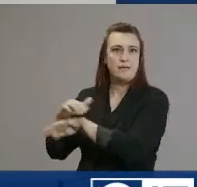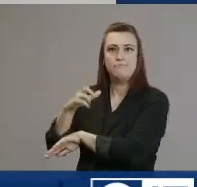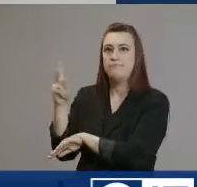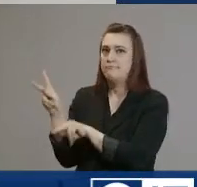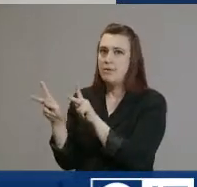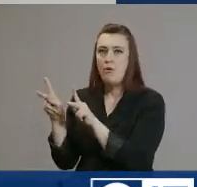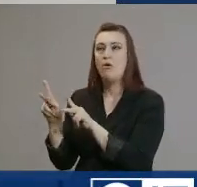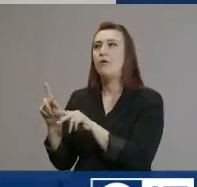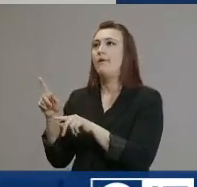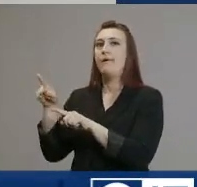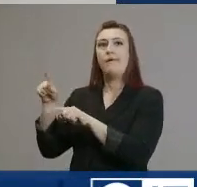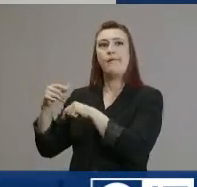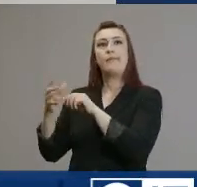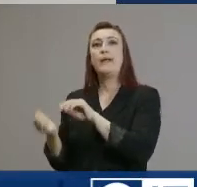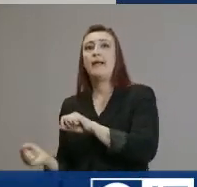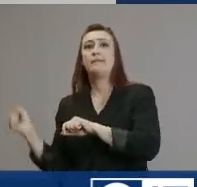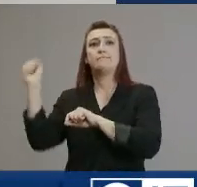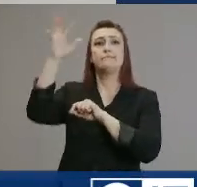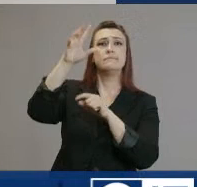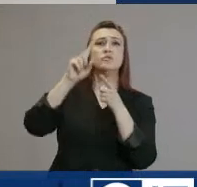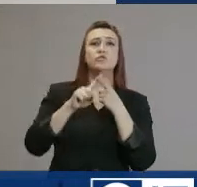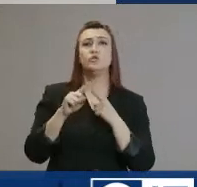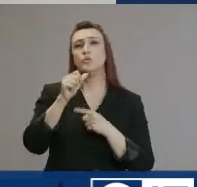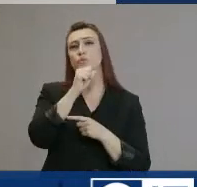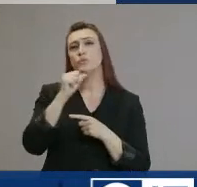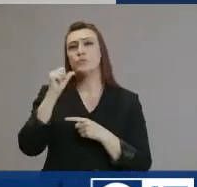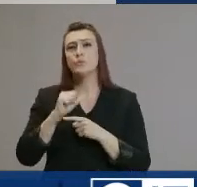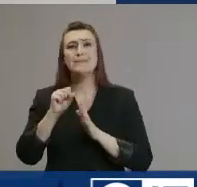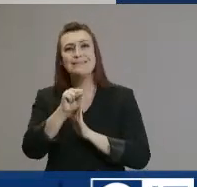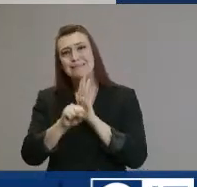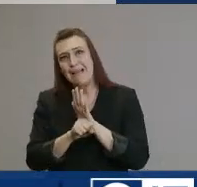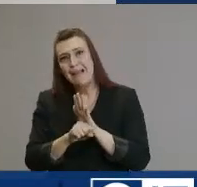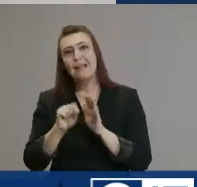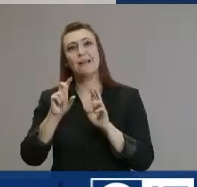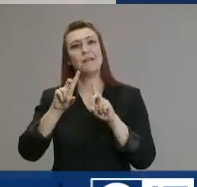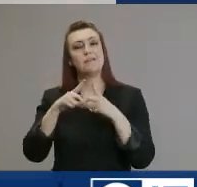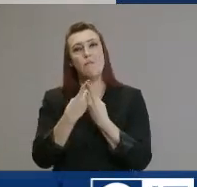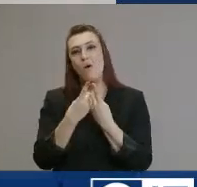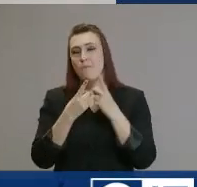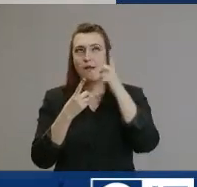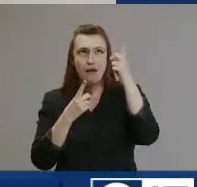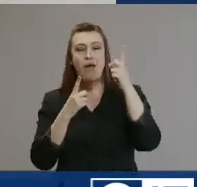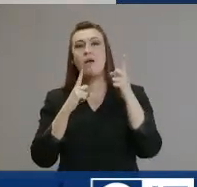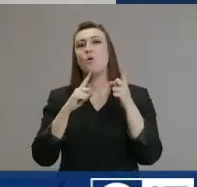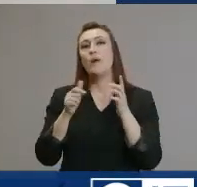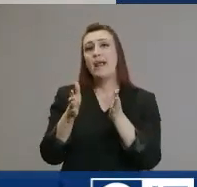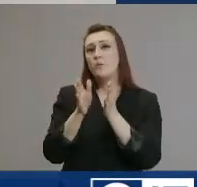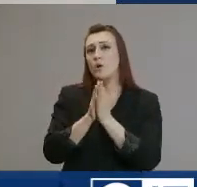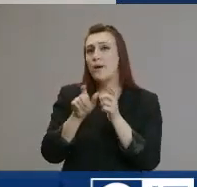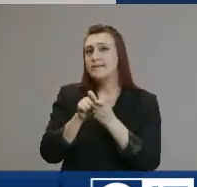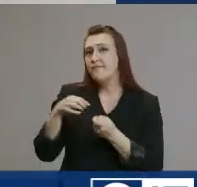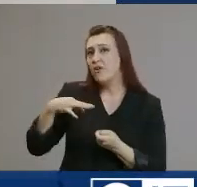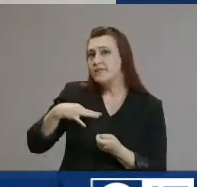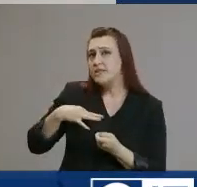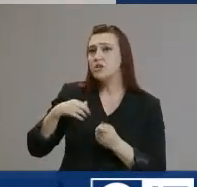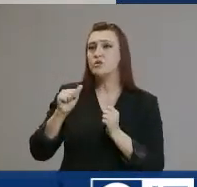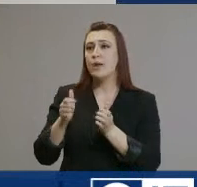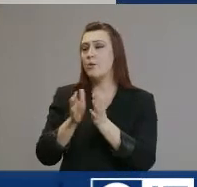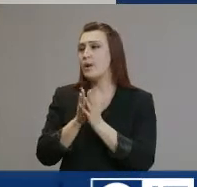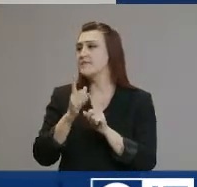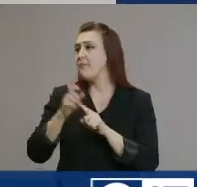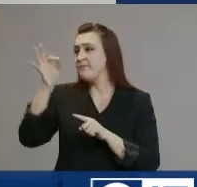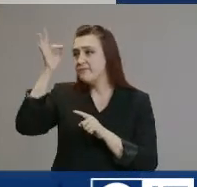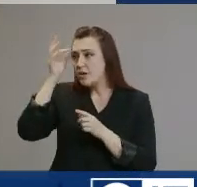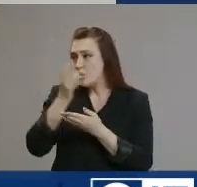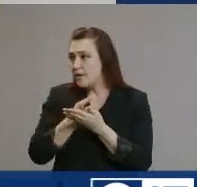ESAR VIP resource, and then we can also request federal resources to come in and provide additional staffing if we need. The surge plan,